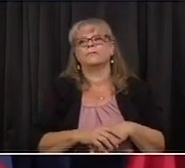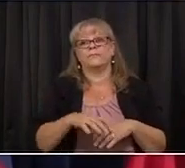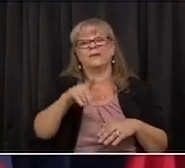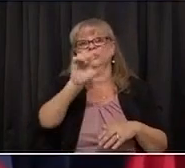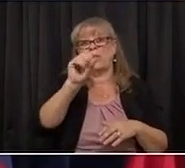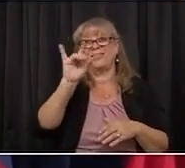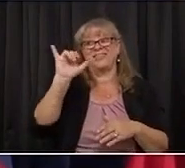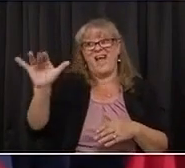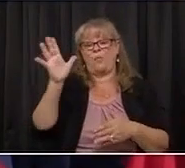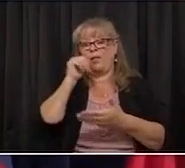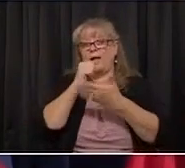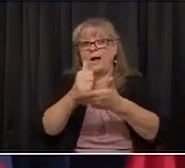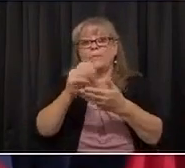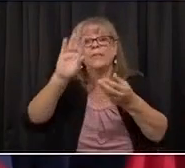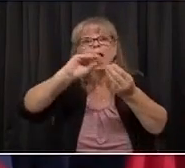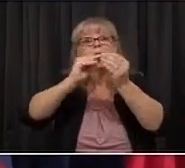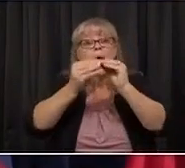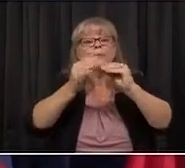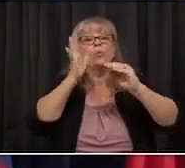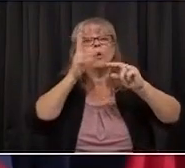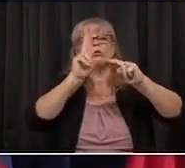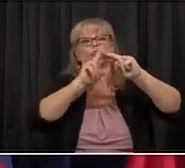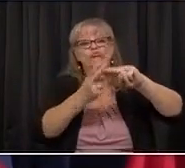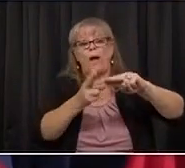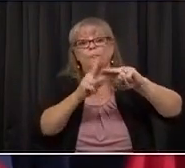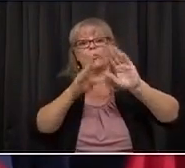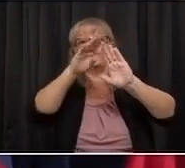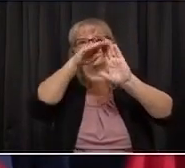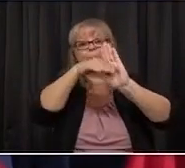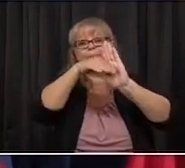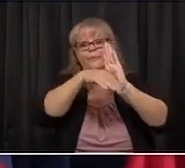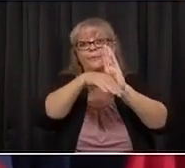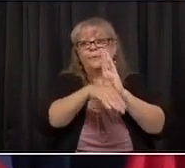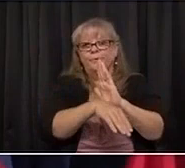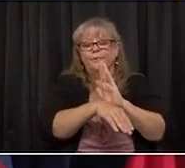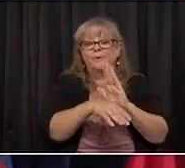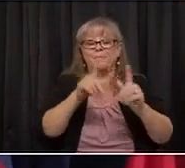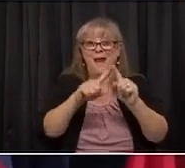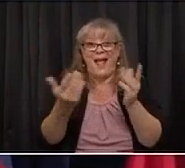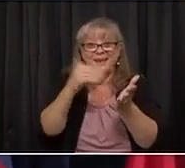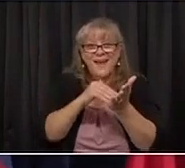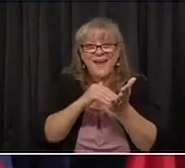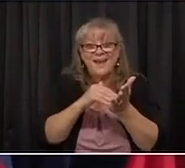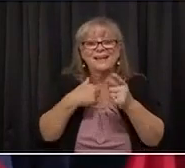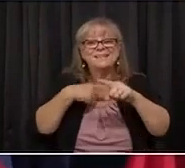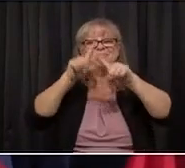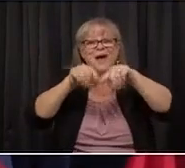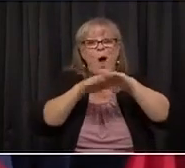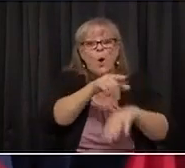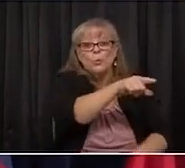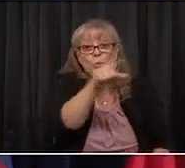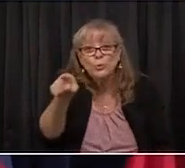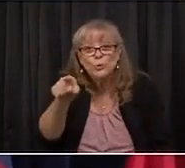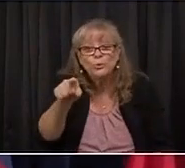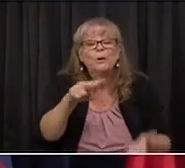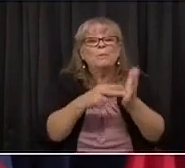factor is what we all choose to do, right? Not having 30 or 40 people in your home for a party,